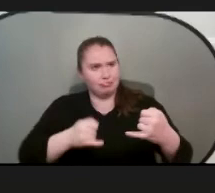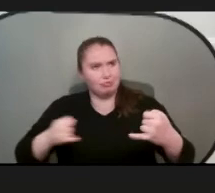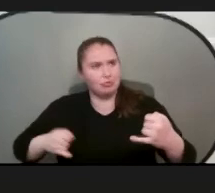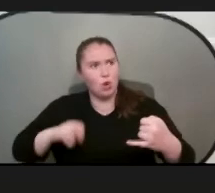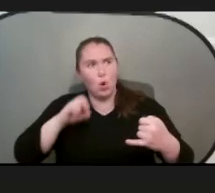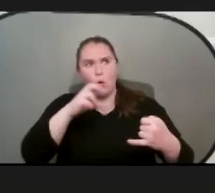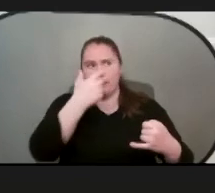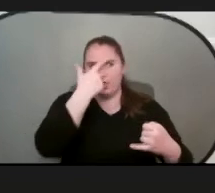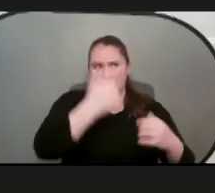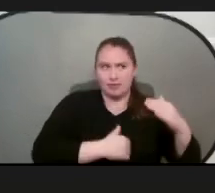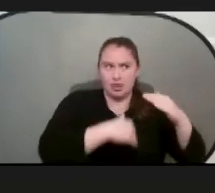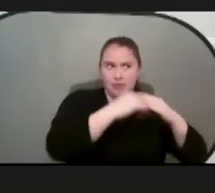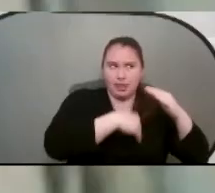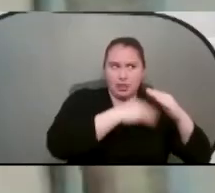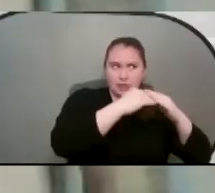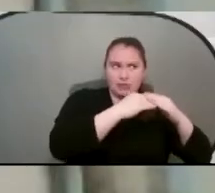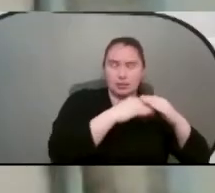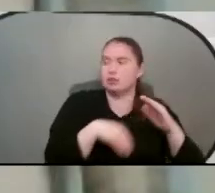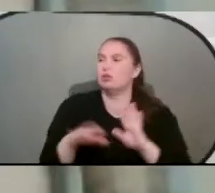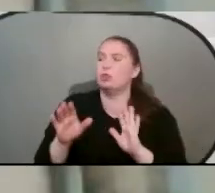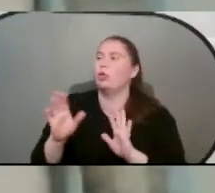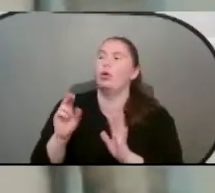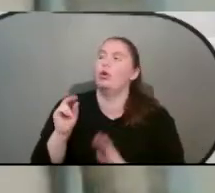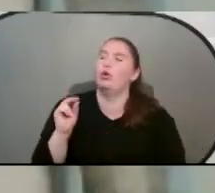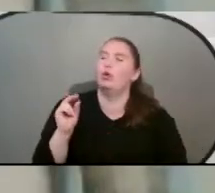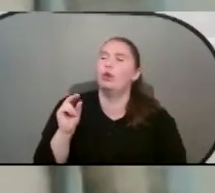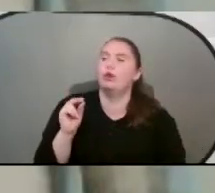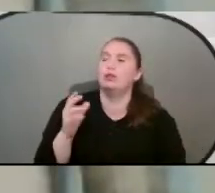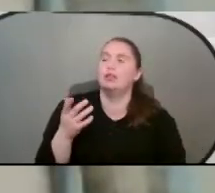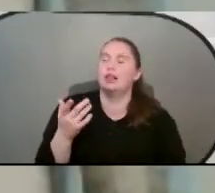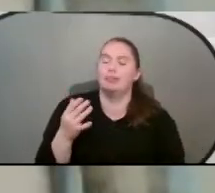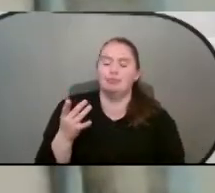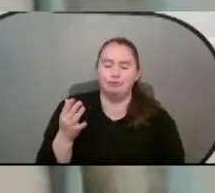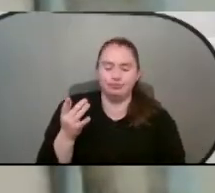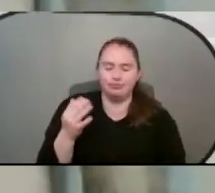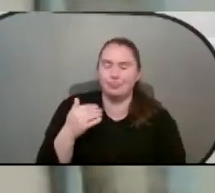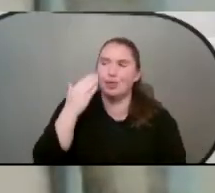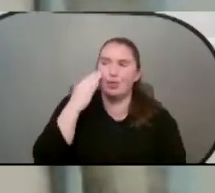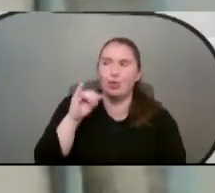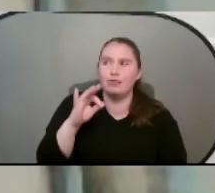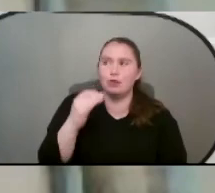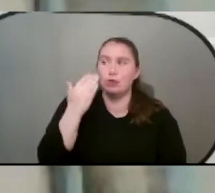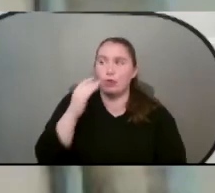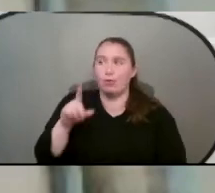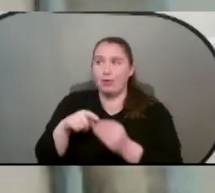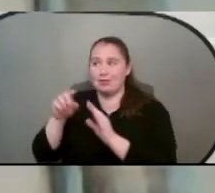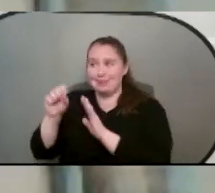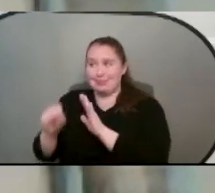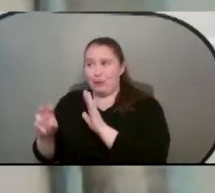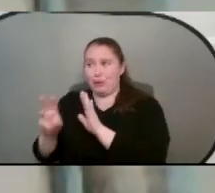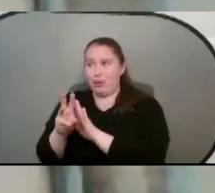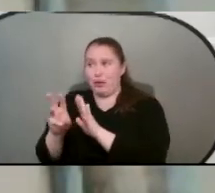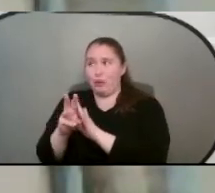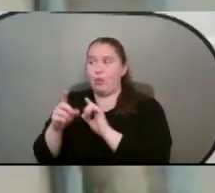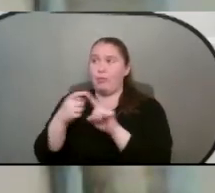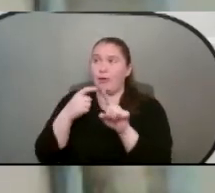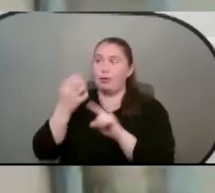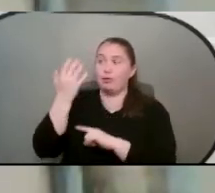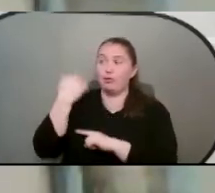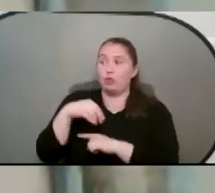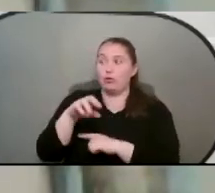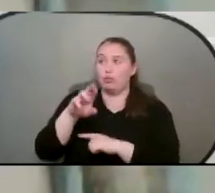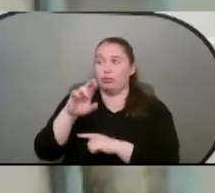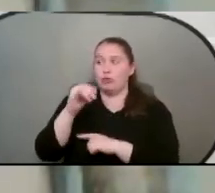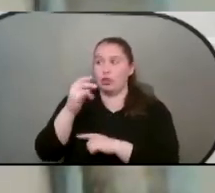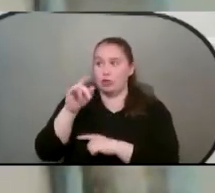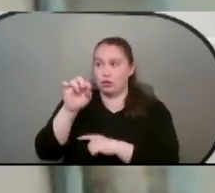capacity constraints? No, it was, it was when it was zoned. I don't know if you're familiar with South Waco, but at Richter, all the